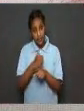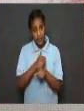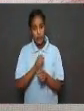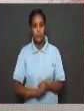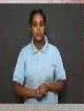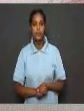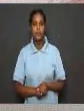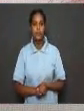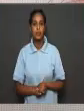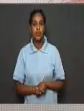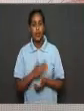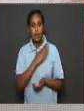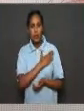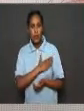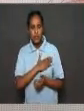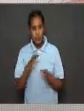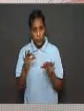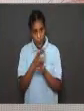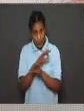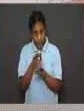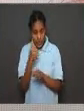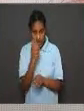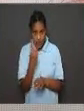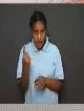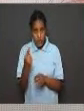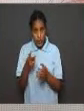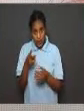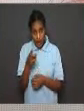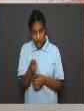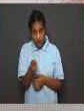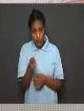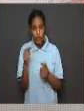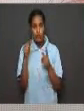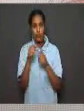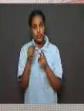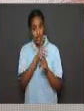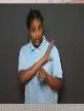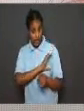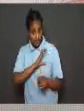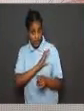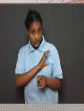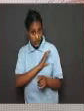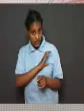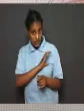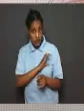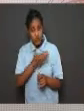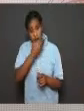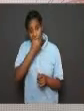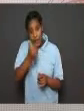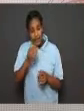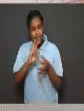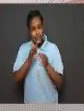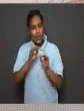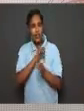activity. Please match each battery to the characteristics that best